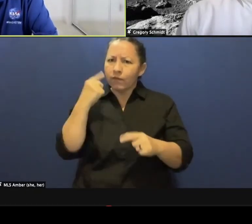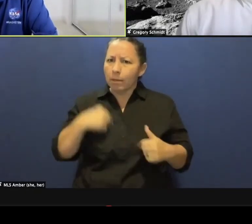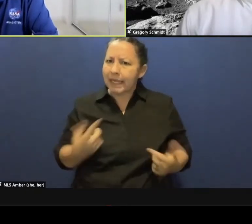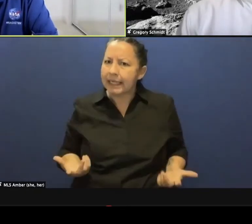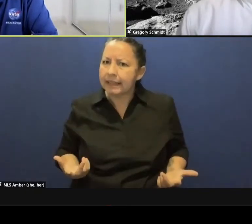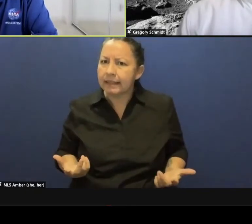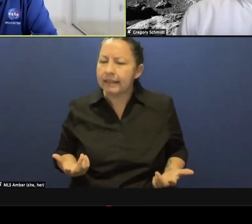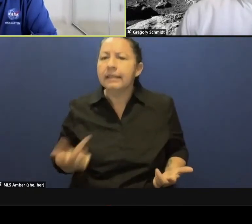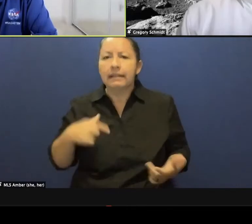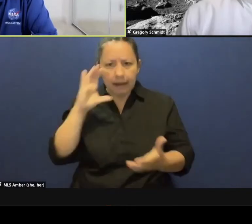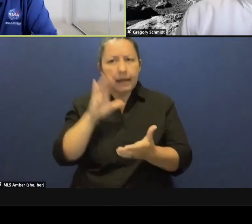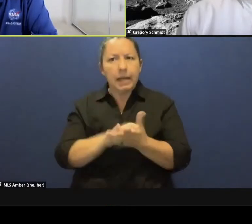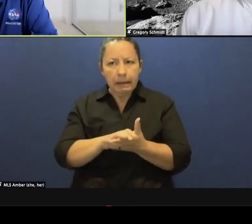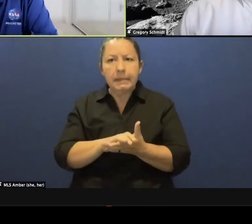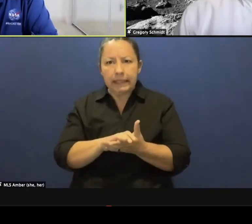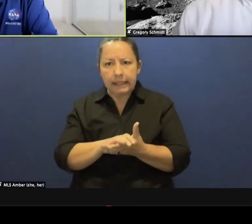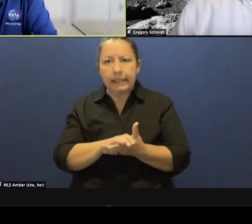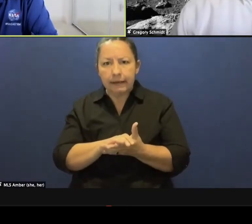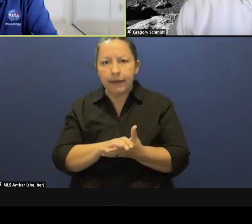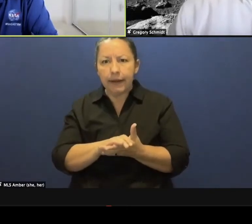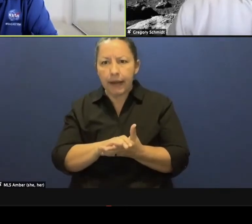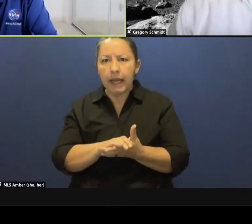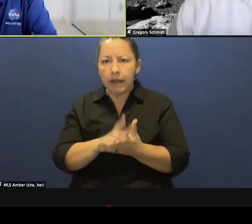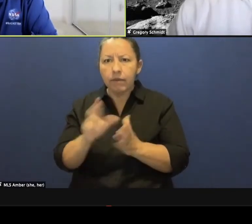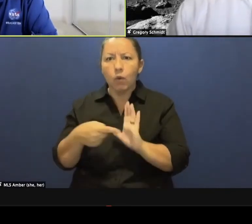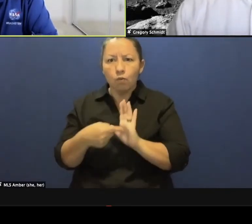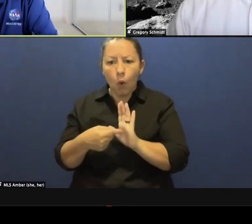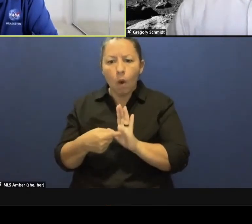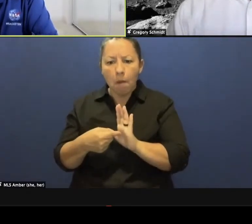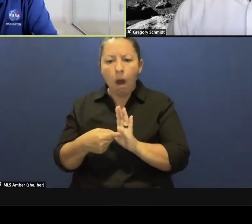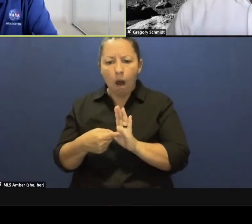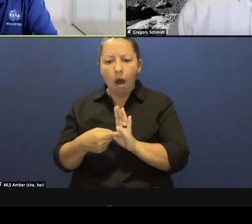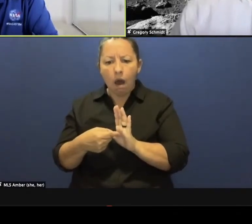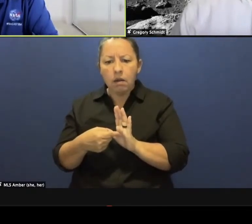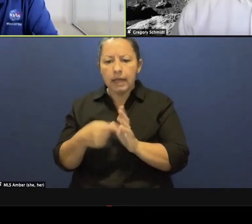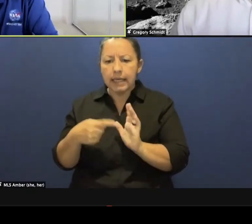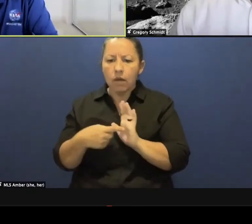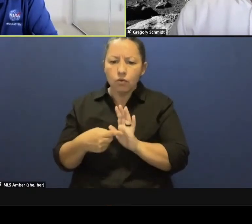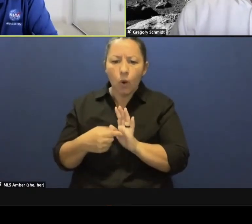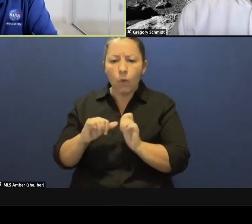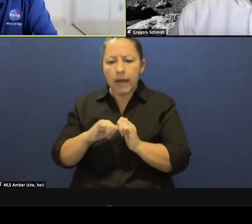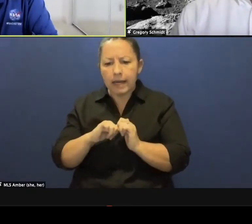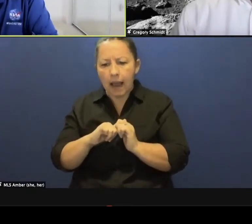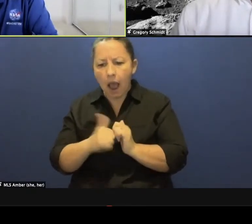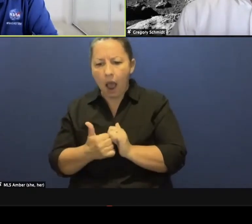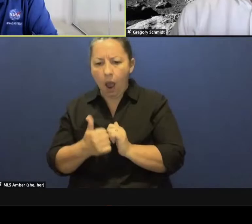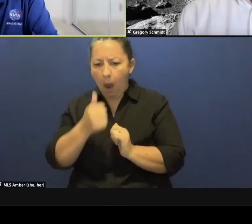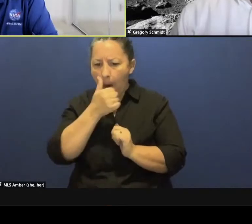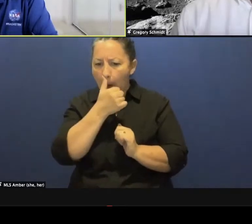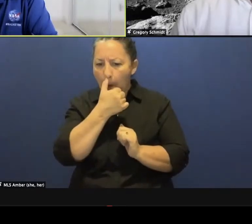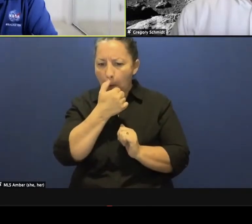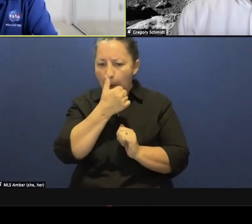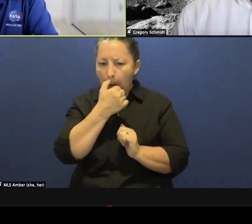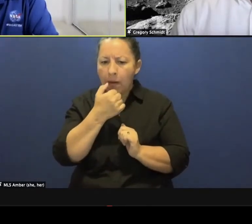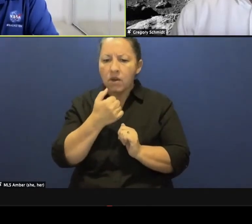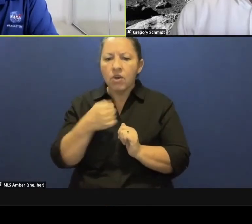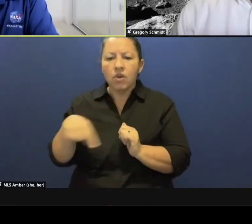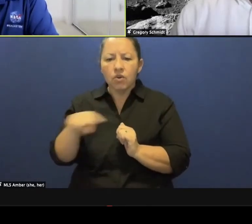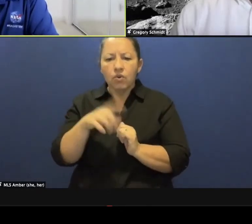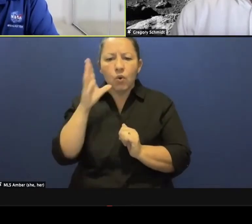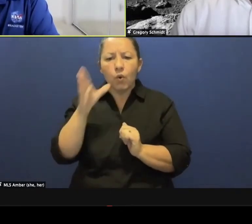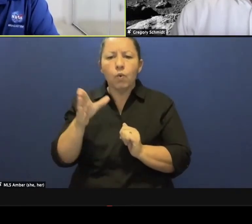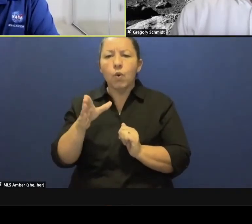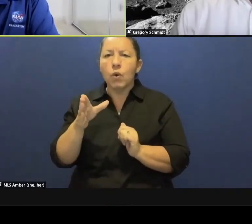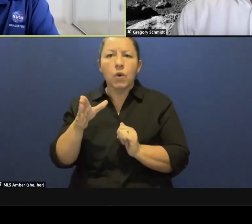I'm a believer in role modeling and showing how you would exemplify